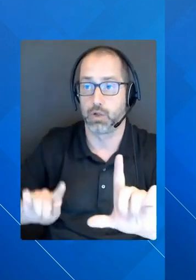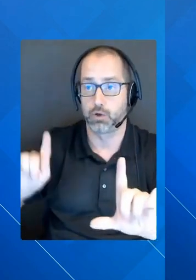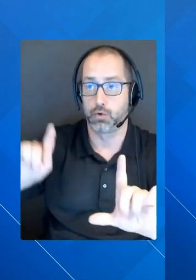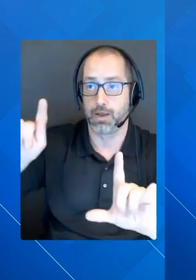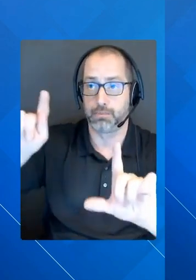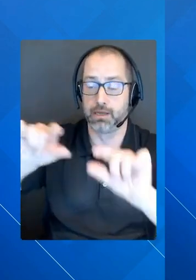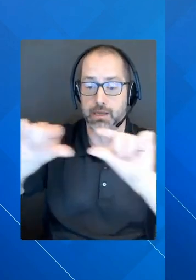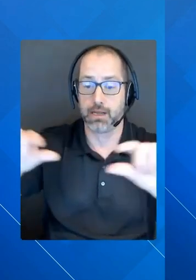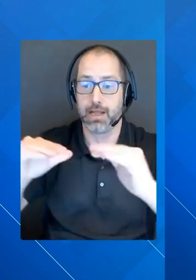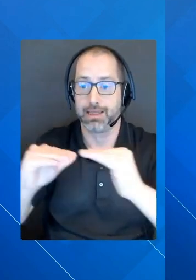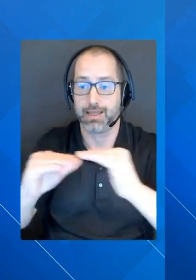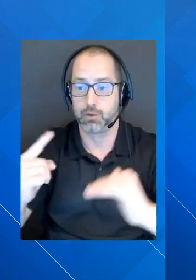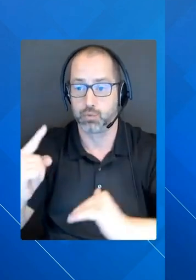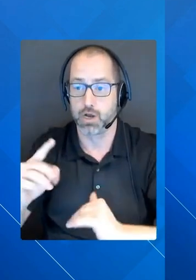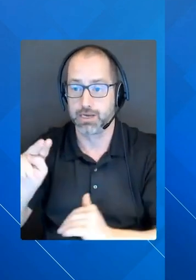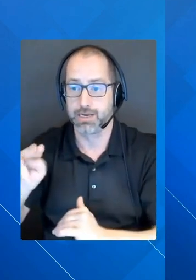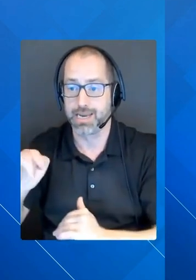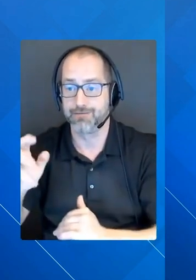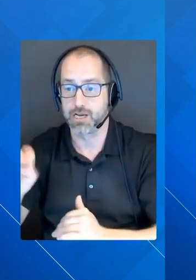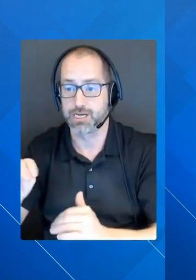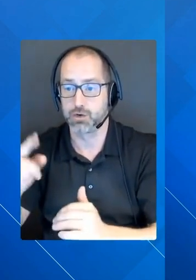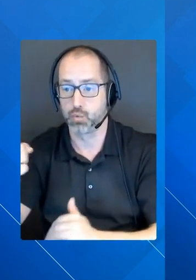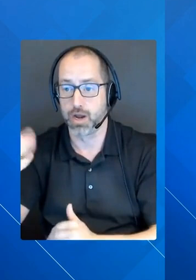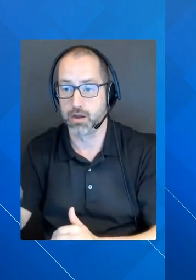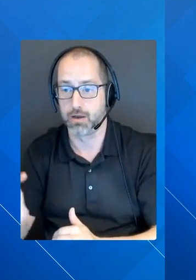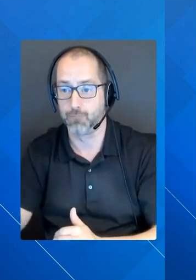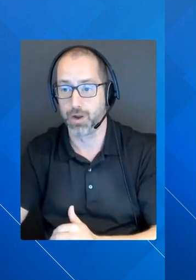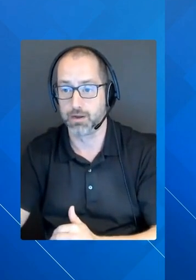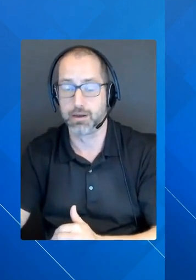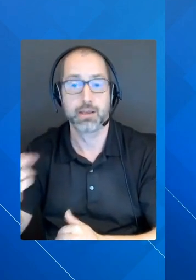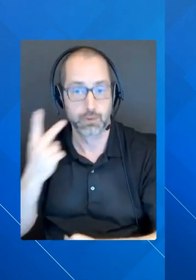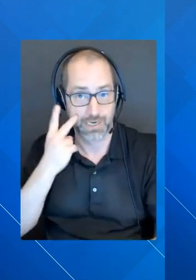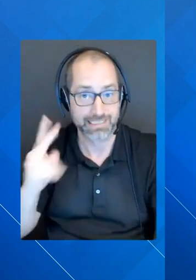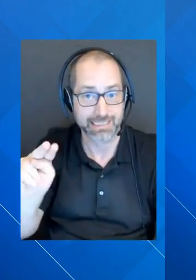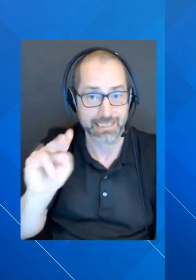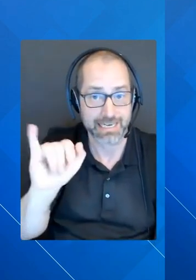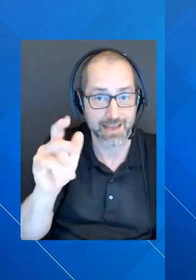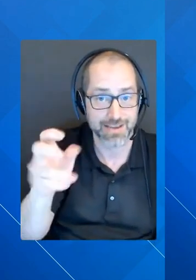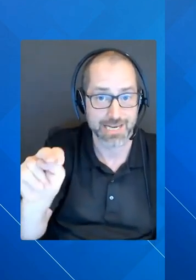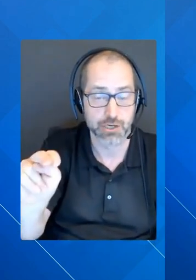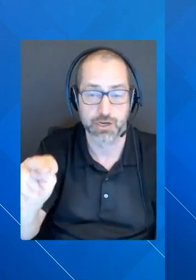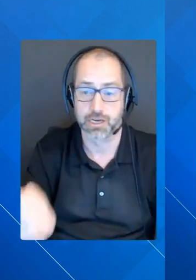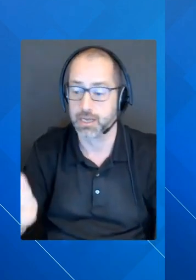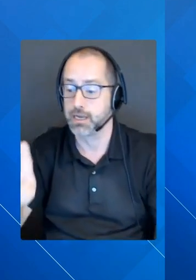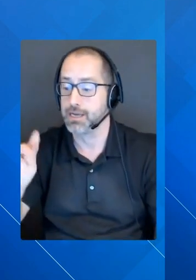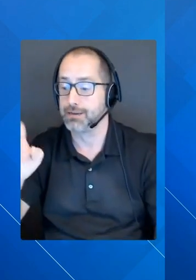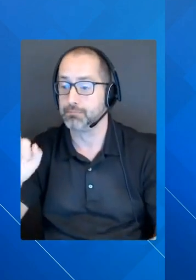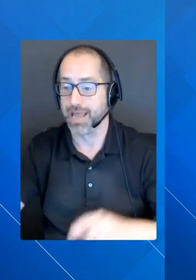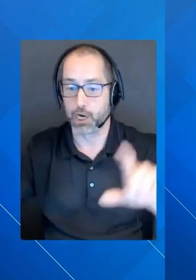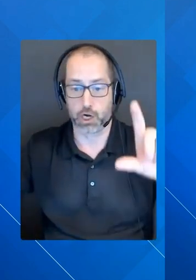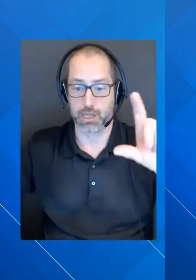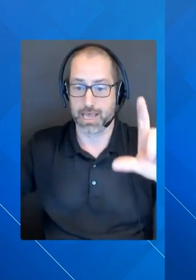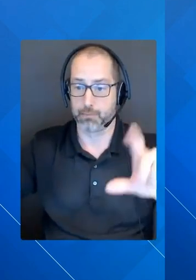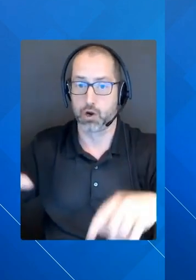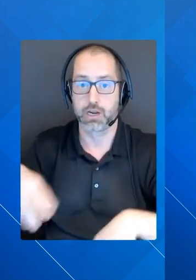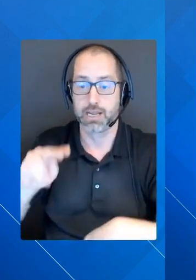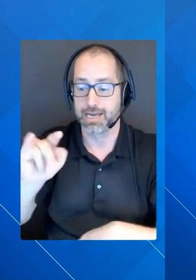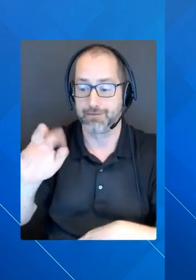1 navigation 1 of 1. And there's navigation. Banner landmark navigation landmark list